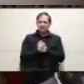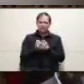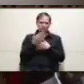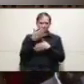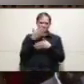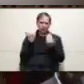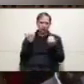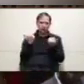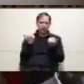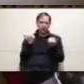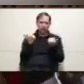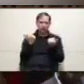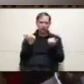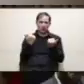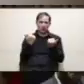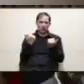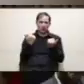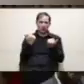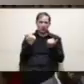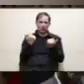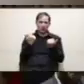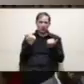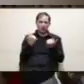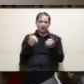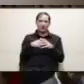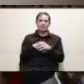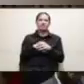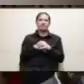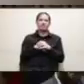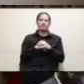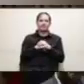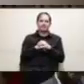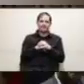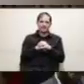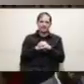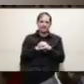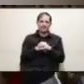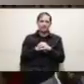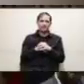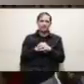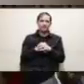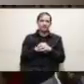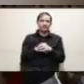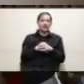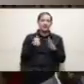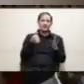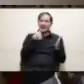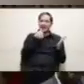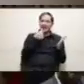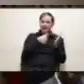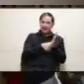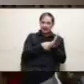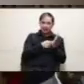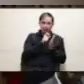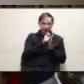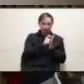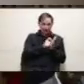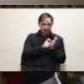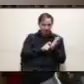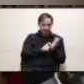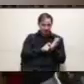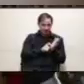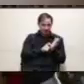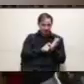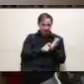written to you, Yes. and then because the letter was written, you're saying that because the letter was written, it